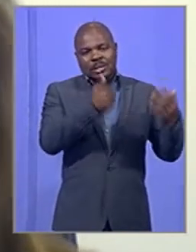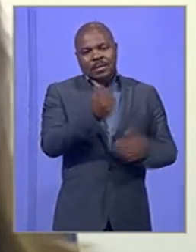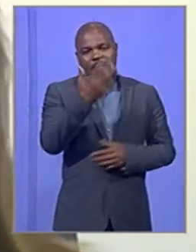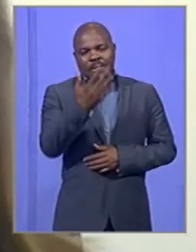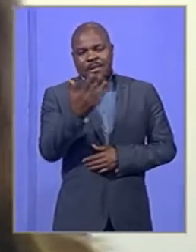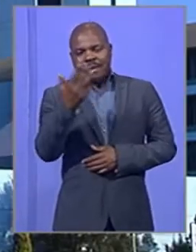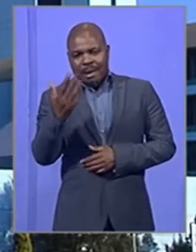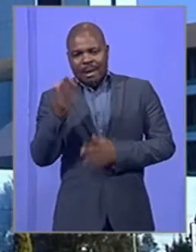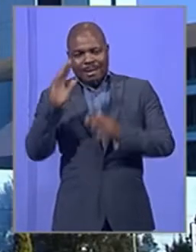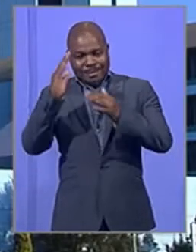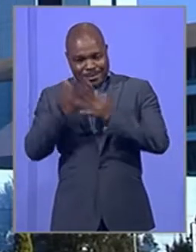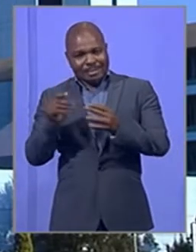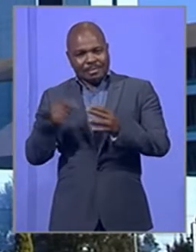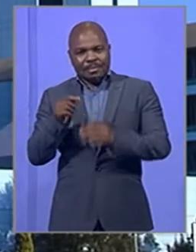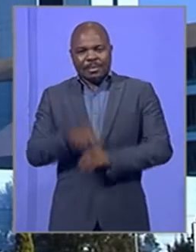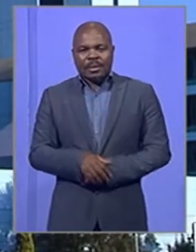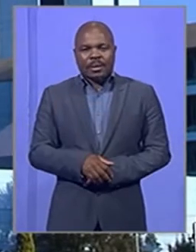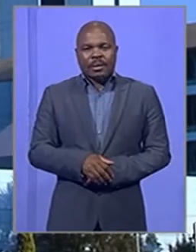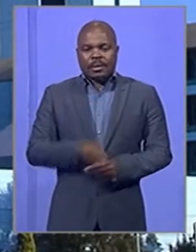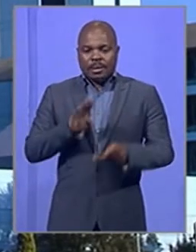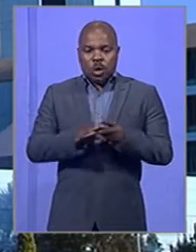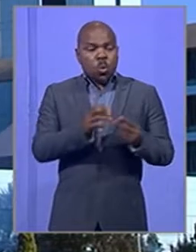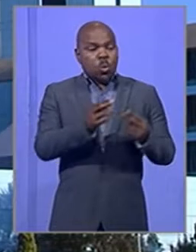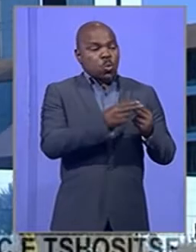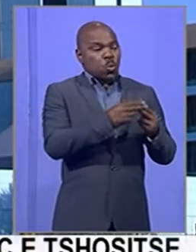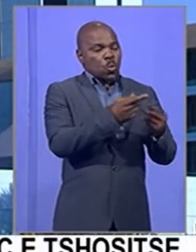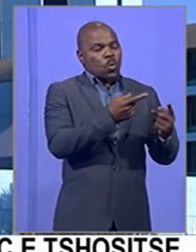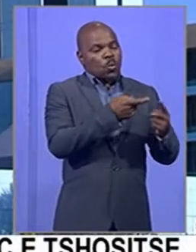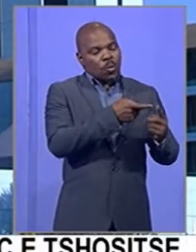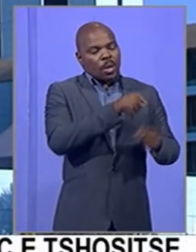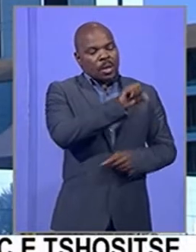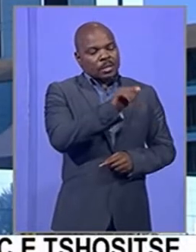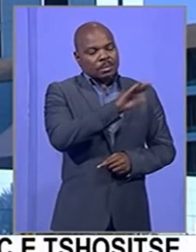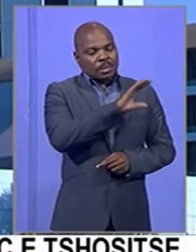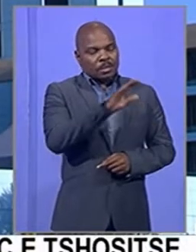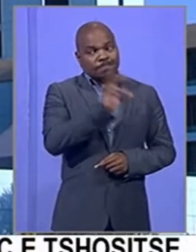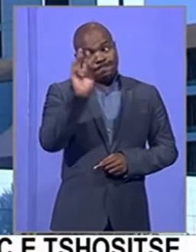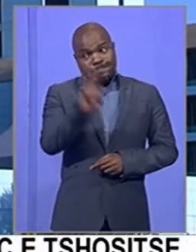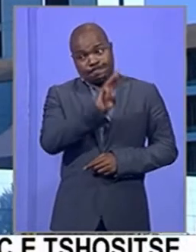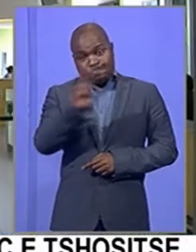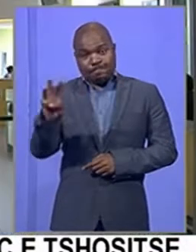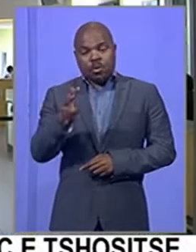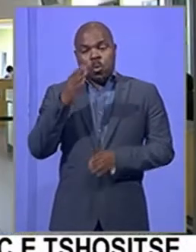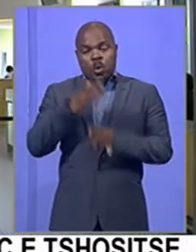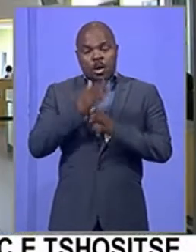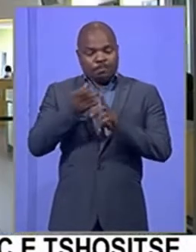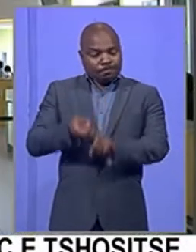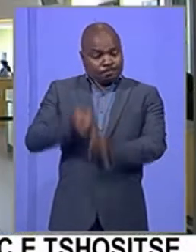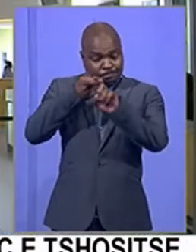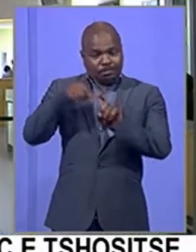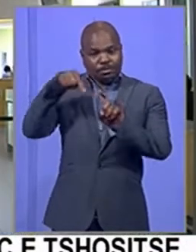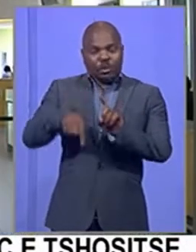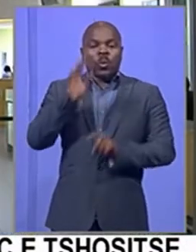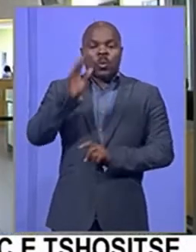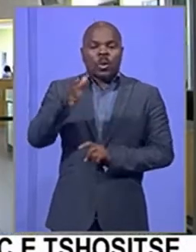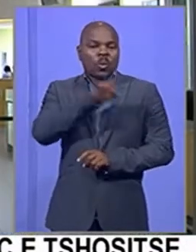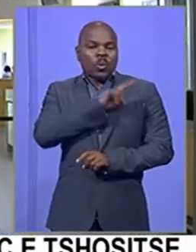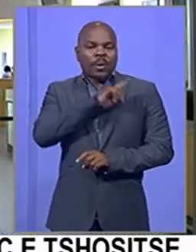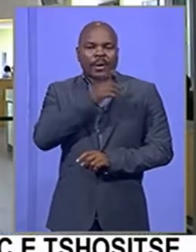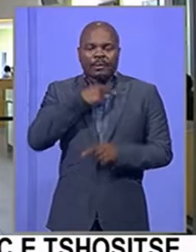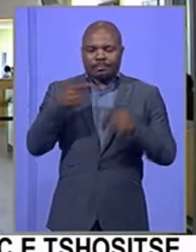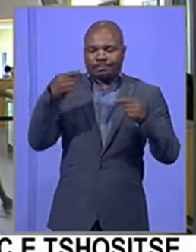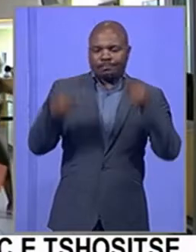38,659 cases. Ka ho le mekgatlo ya basebetsi ba SABC e susitse ka ho kgina tshebetso tsi kgasonyene ya setjhaba ka lebaka la pharela